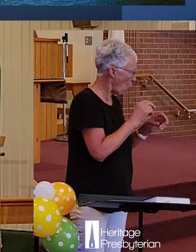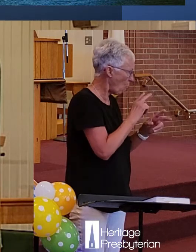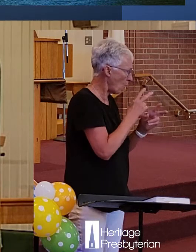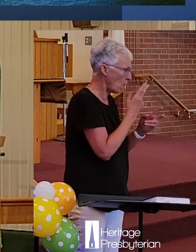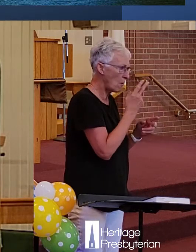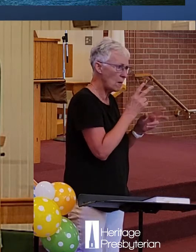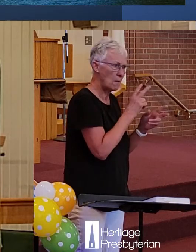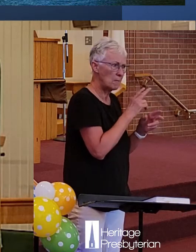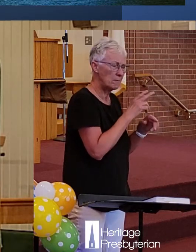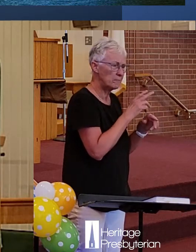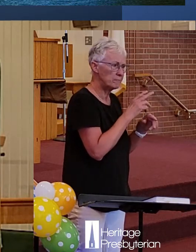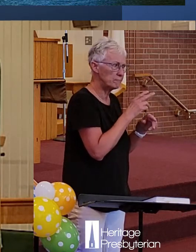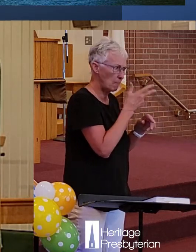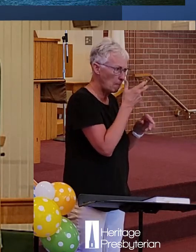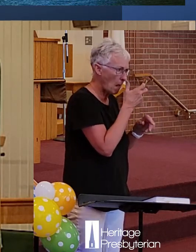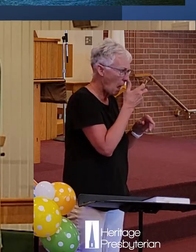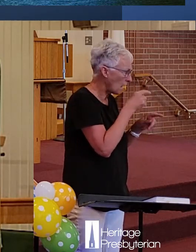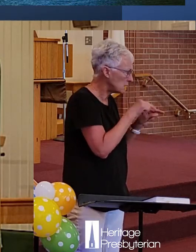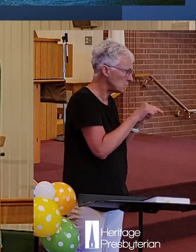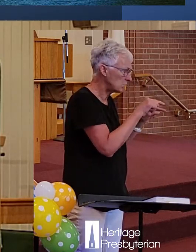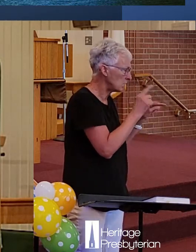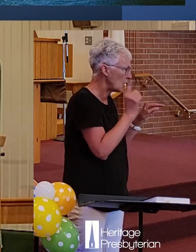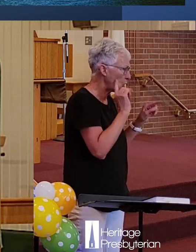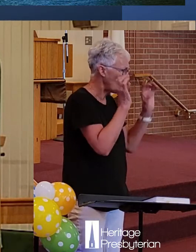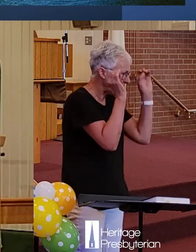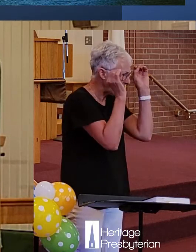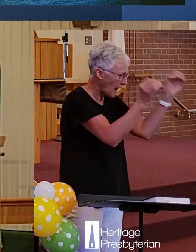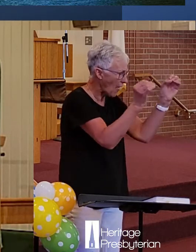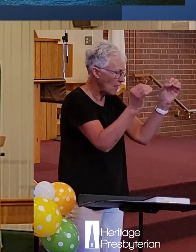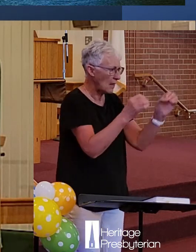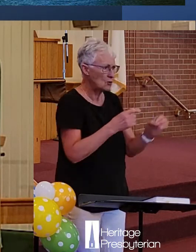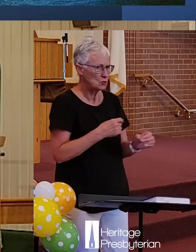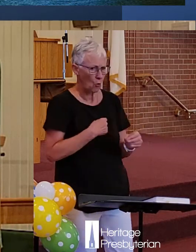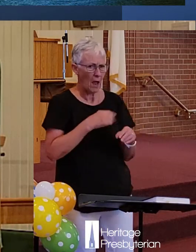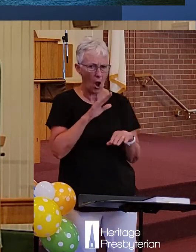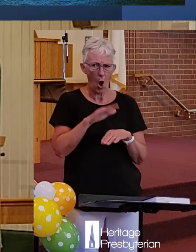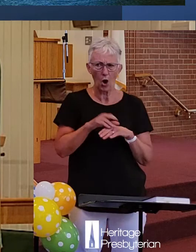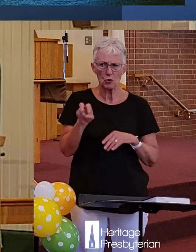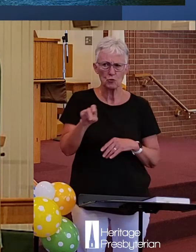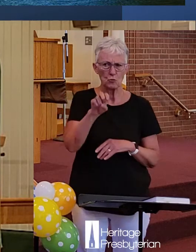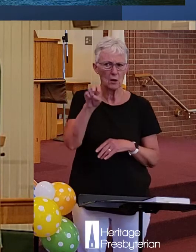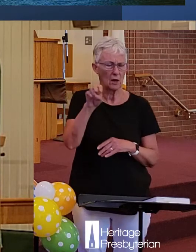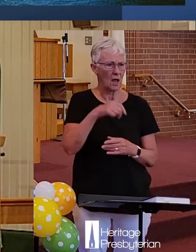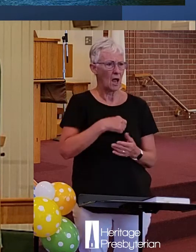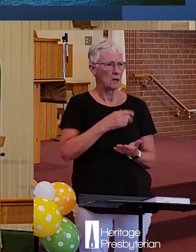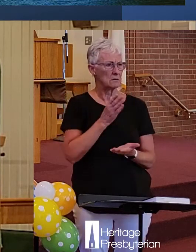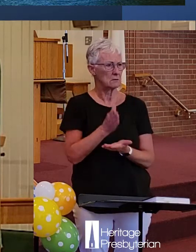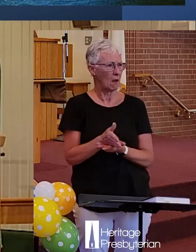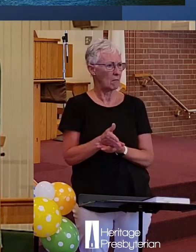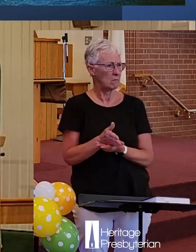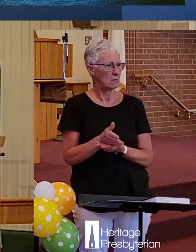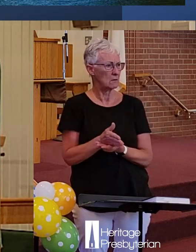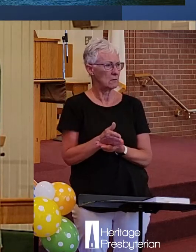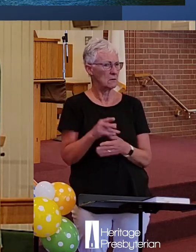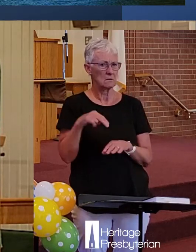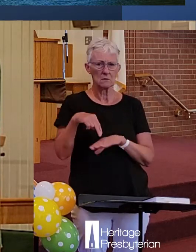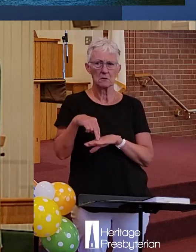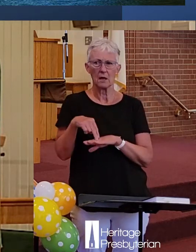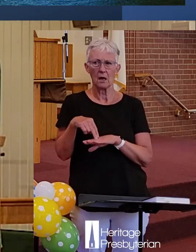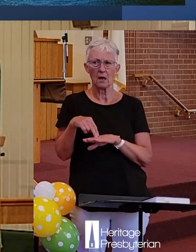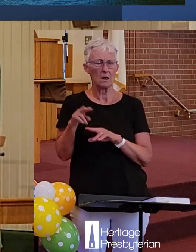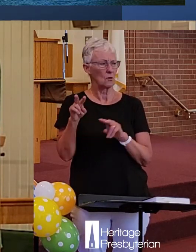then I halted on the trail. A couple of steps past something that my eye had barely caught sight of there on the